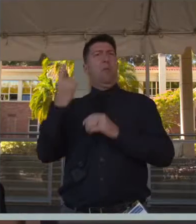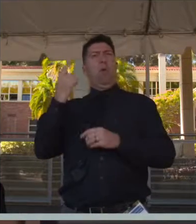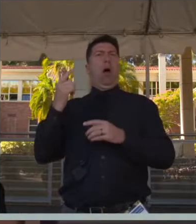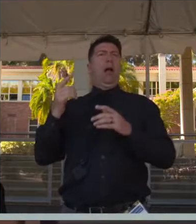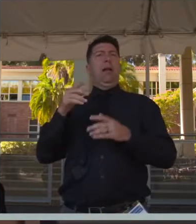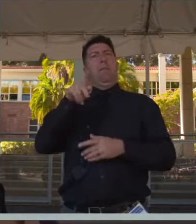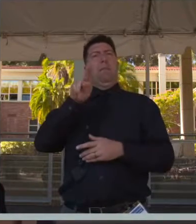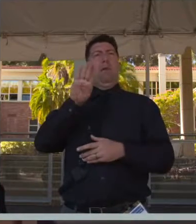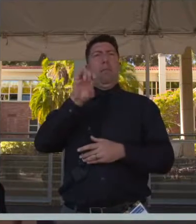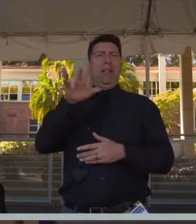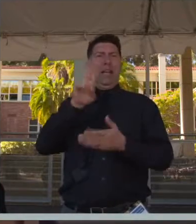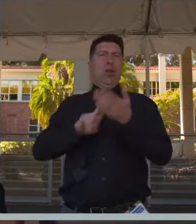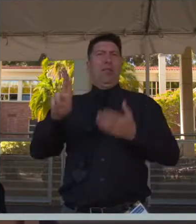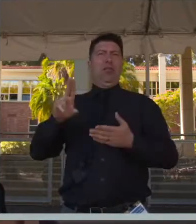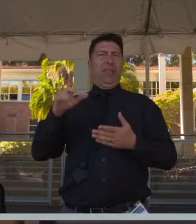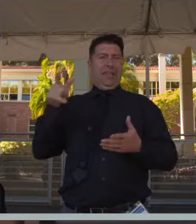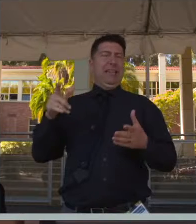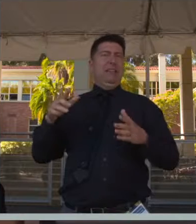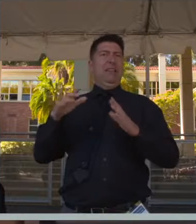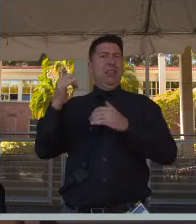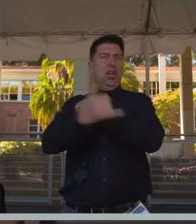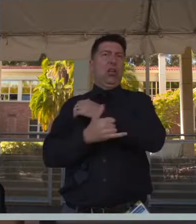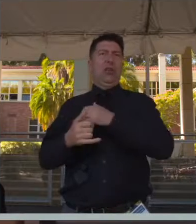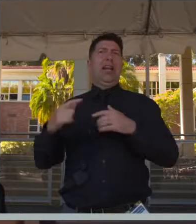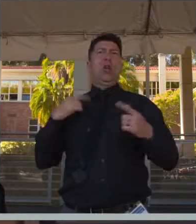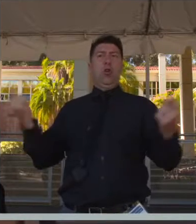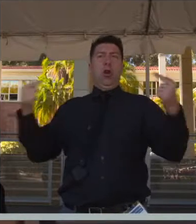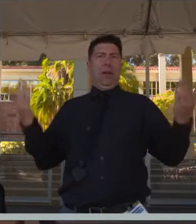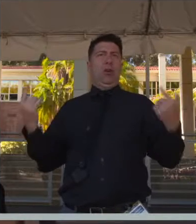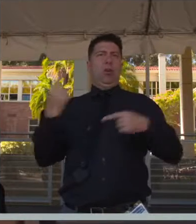country, and your arrival at this moment is an inspiration.